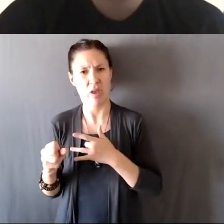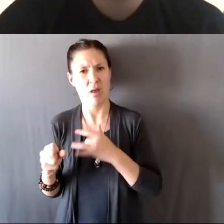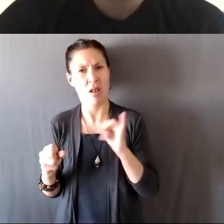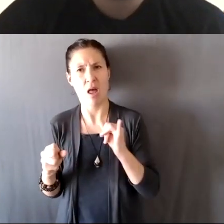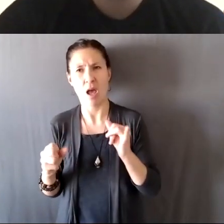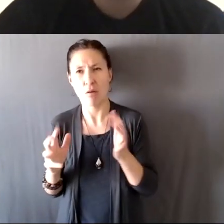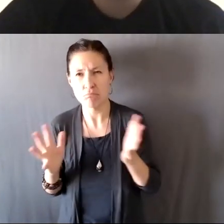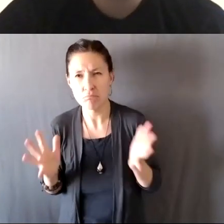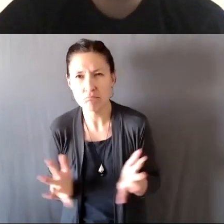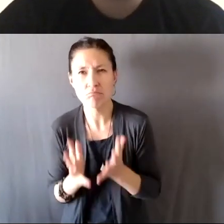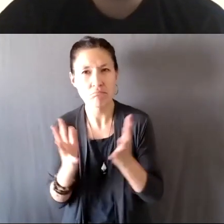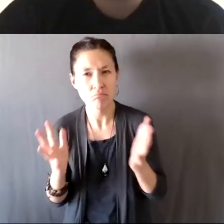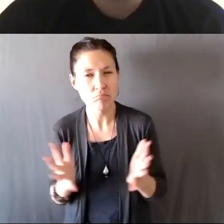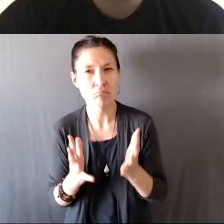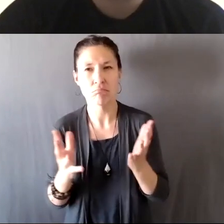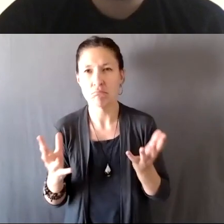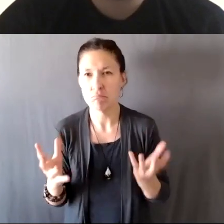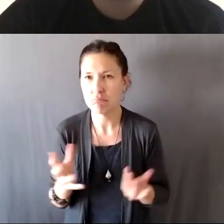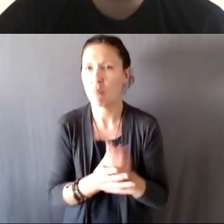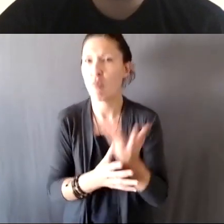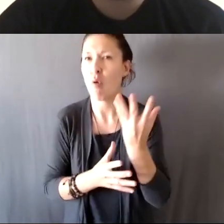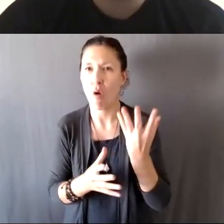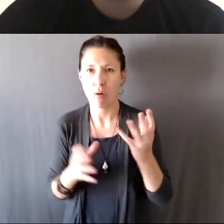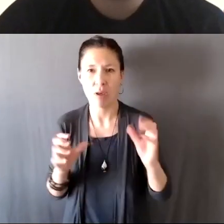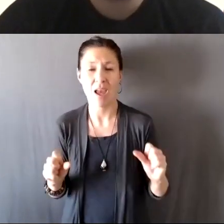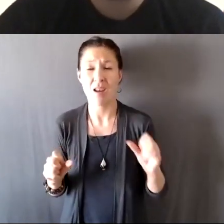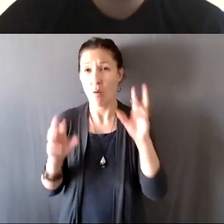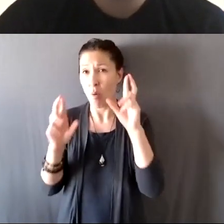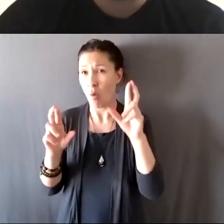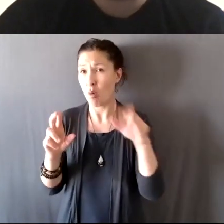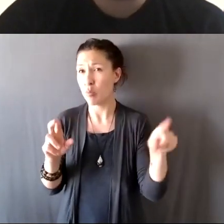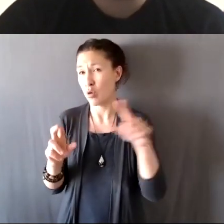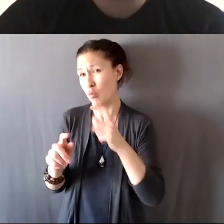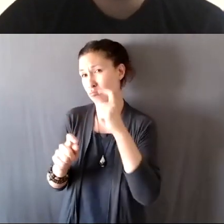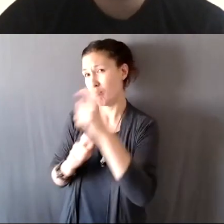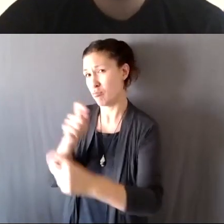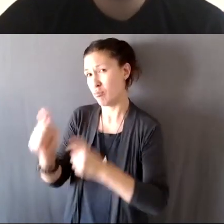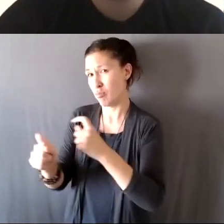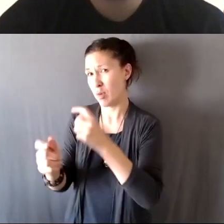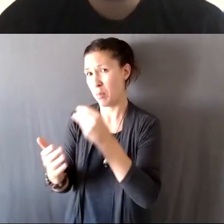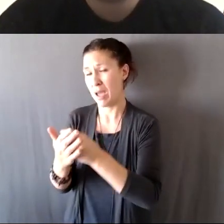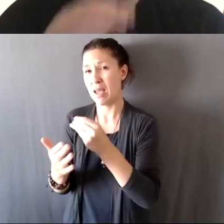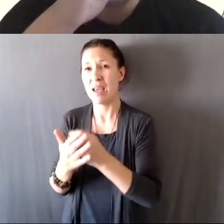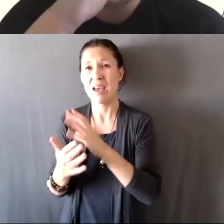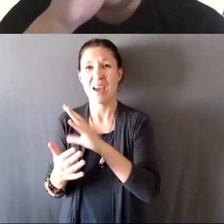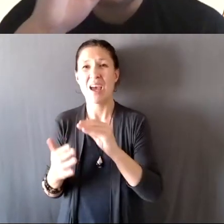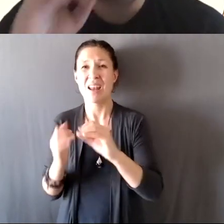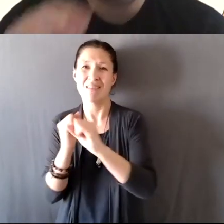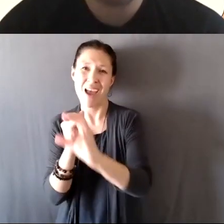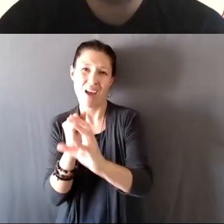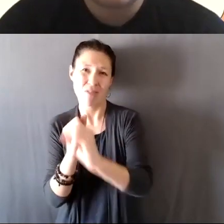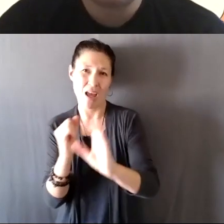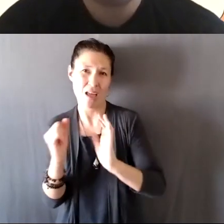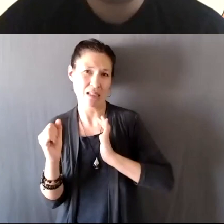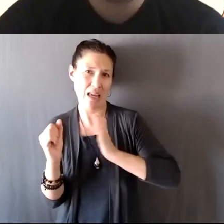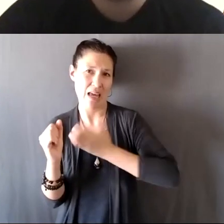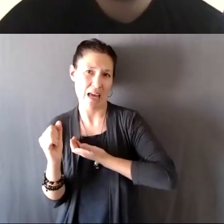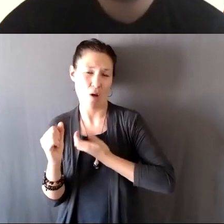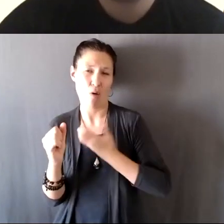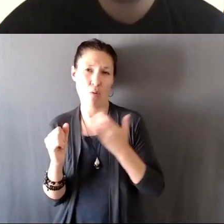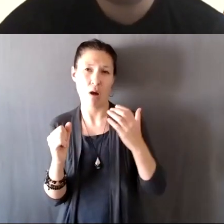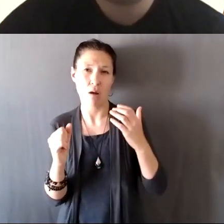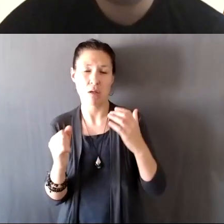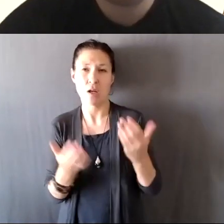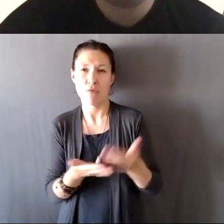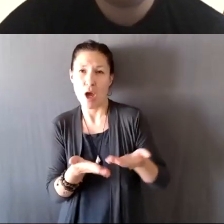together. So I hope you'll consider donating and amplifying our campaign. You can find more information in our Support Us tab or on